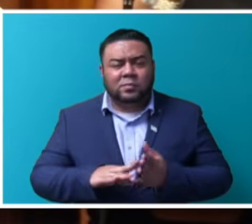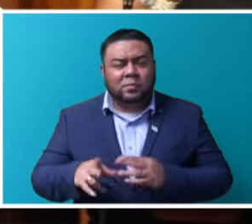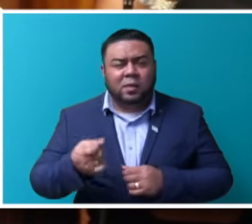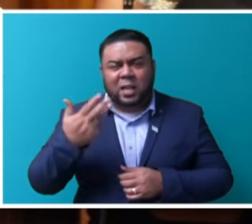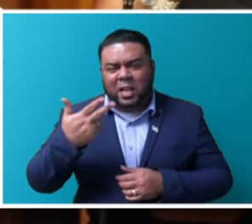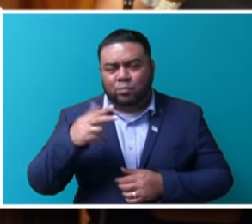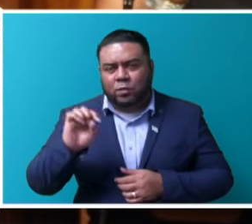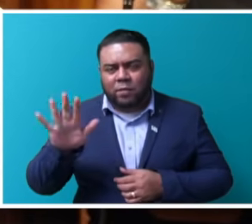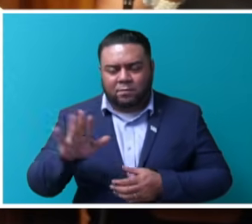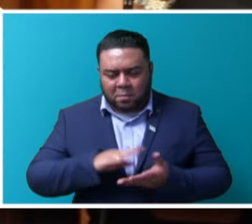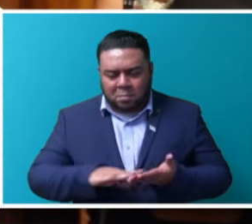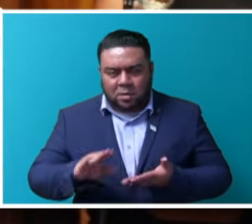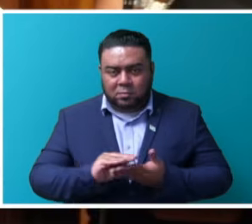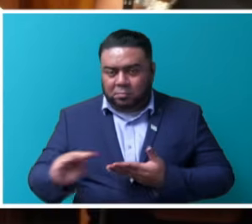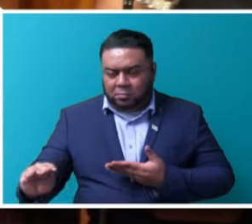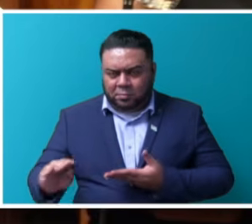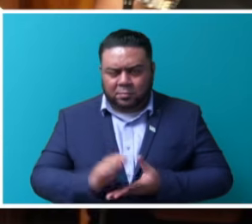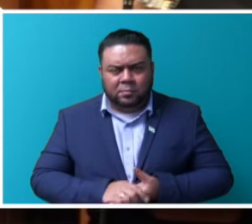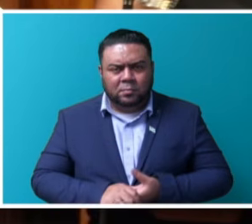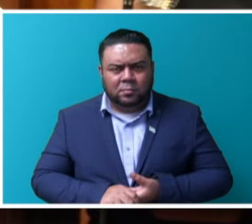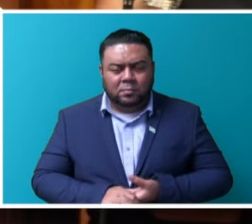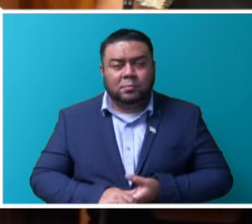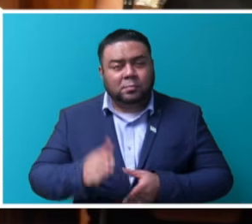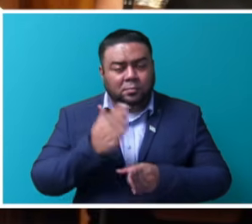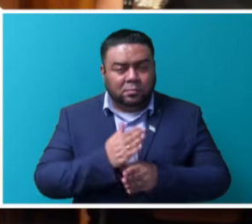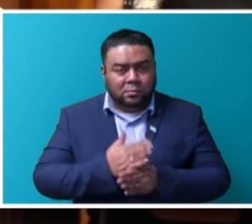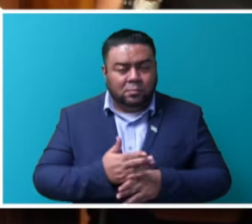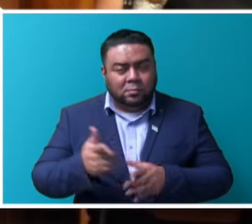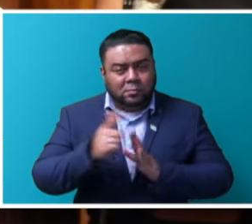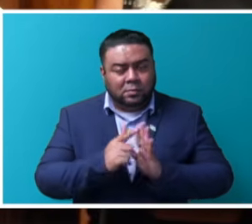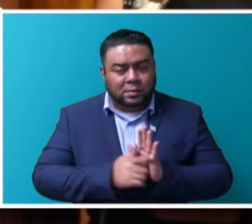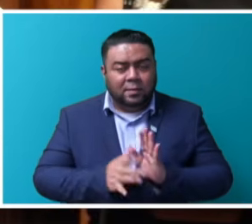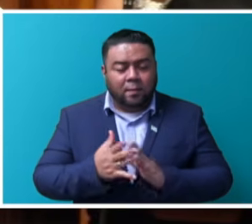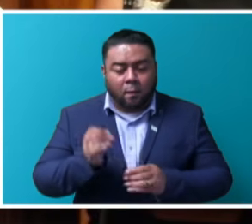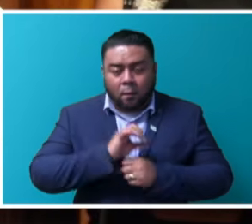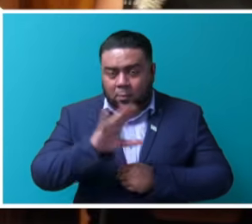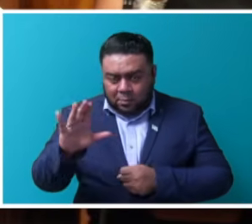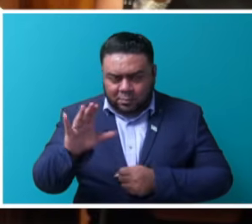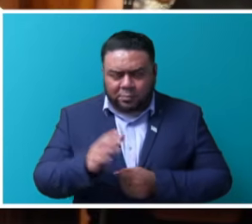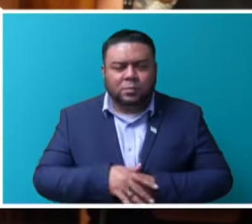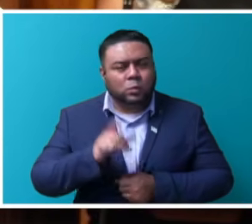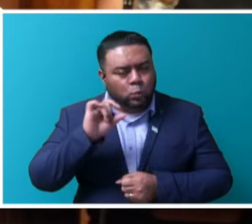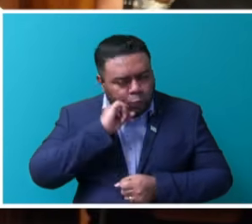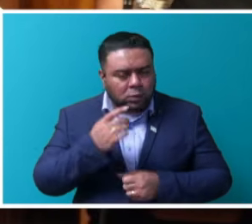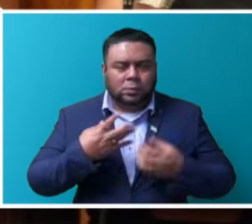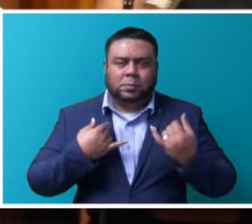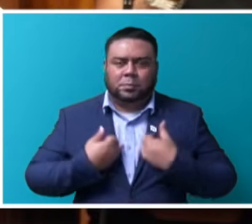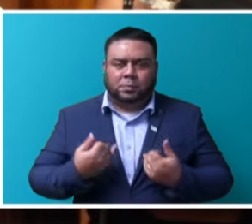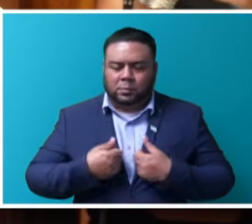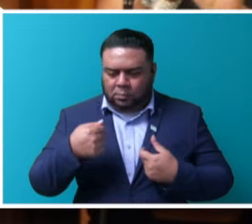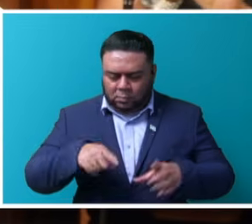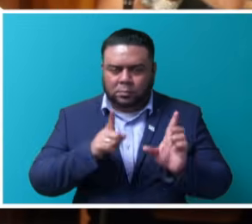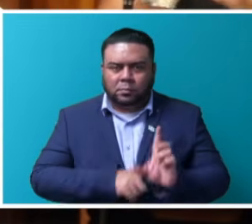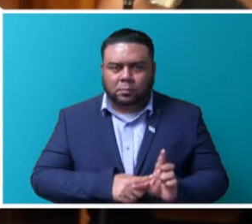8.5 million. The job evaluation exercise for Legal Aid Commission will be implemented this year, Mr.